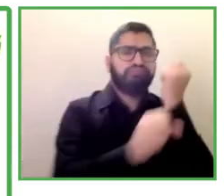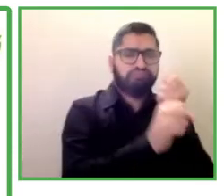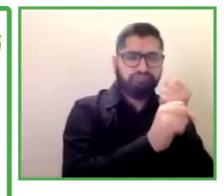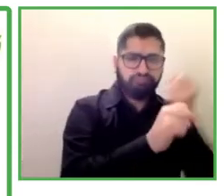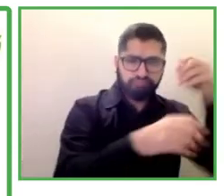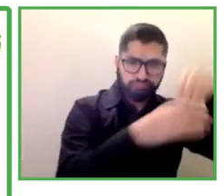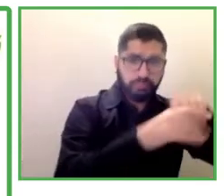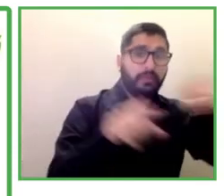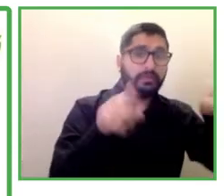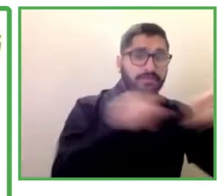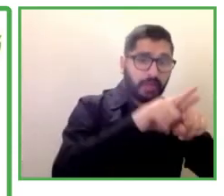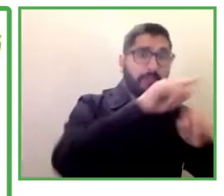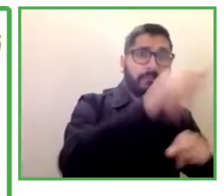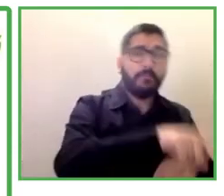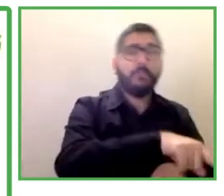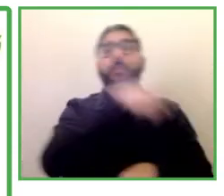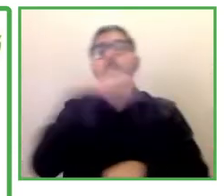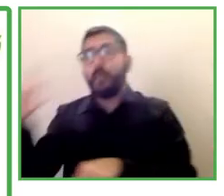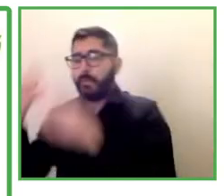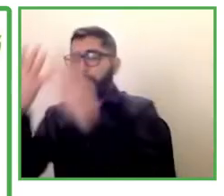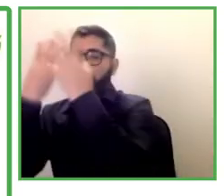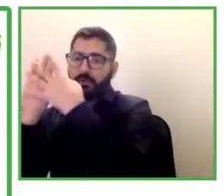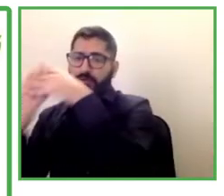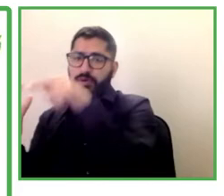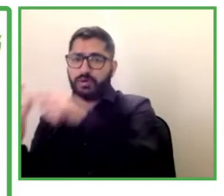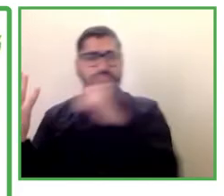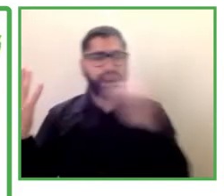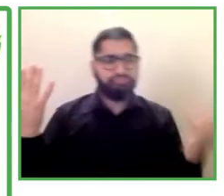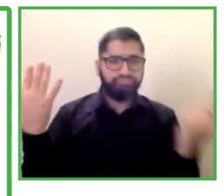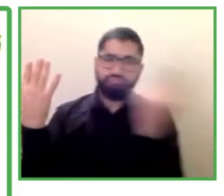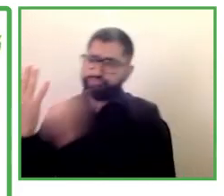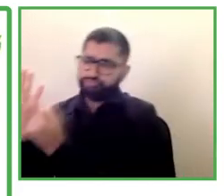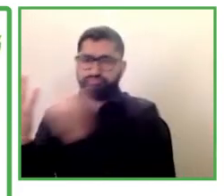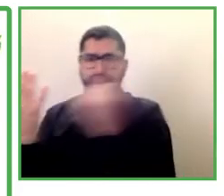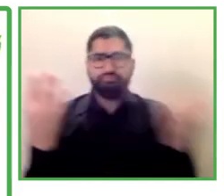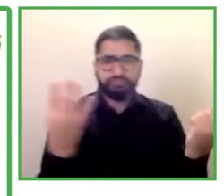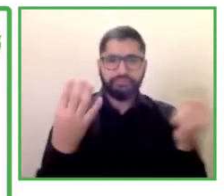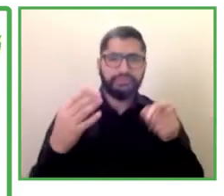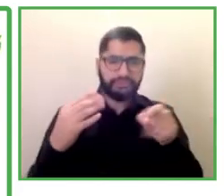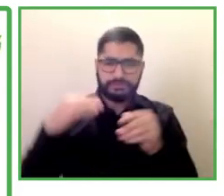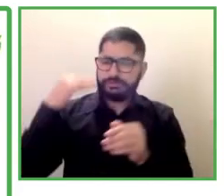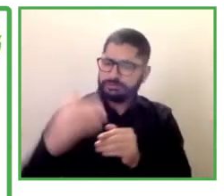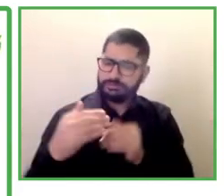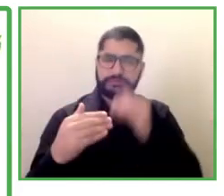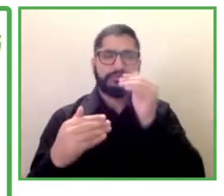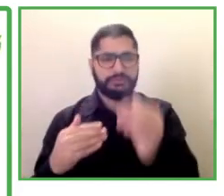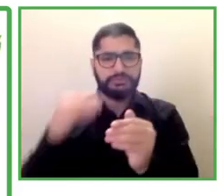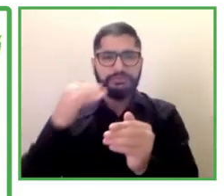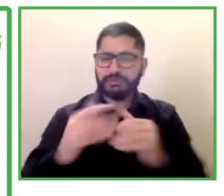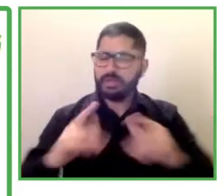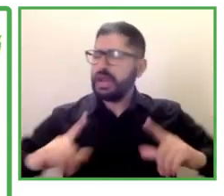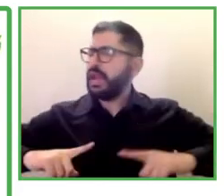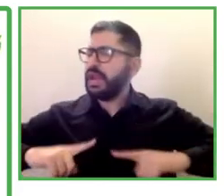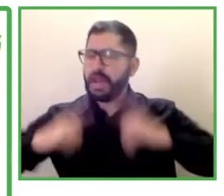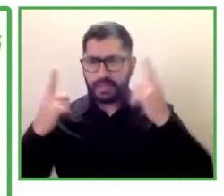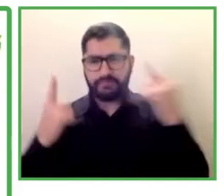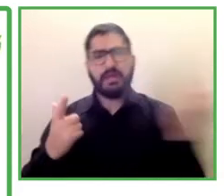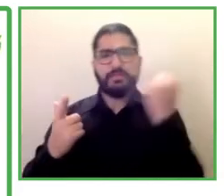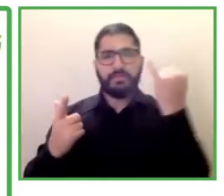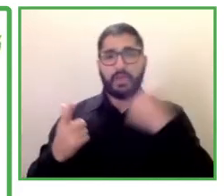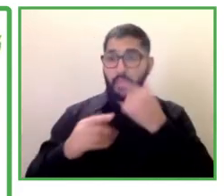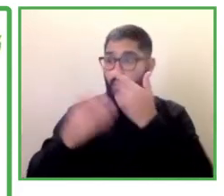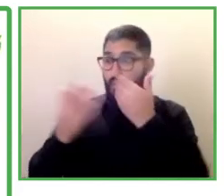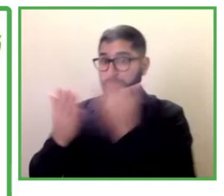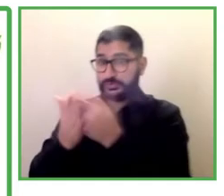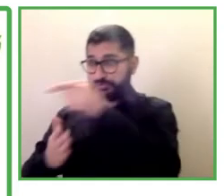better transition into independent life, and that will allow to deal with better perspectives, their insertion, their